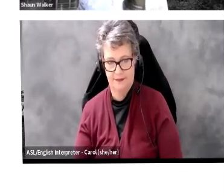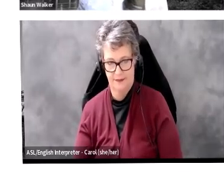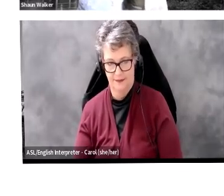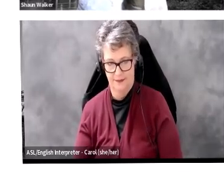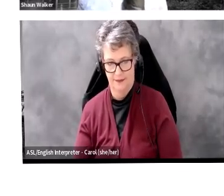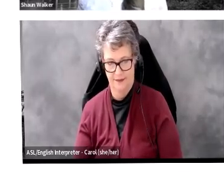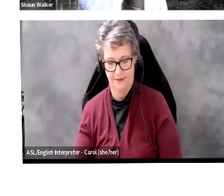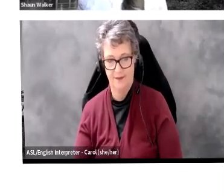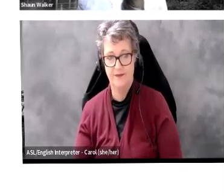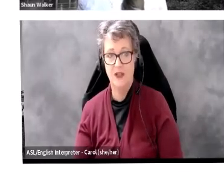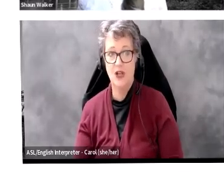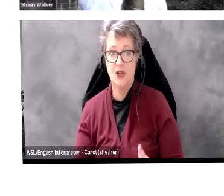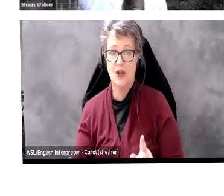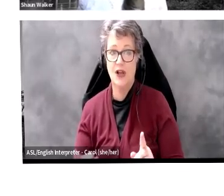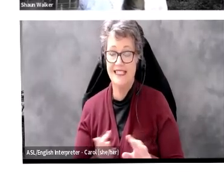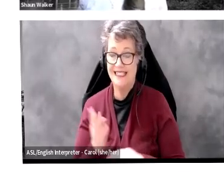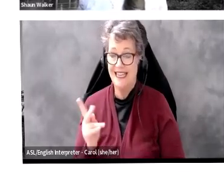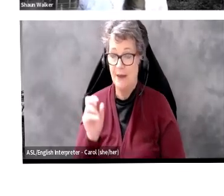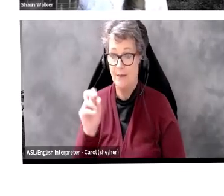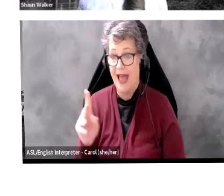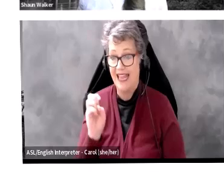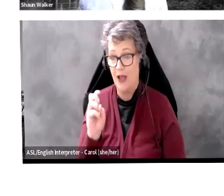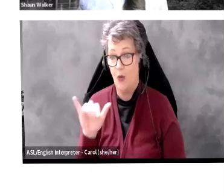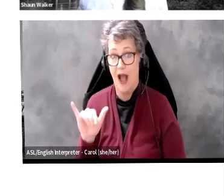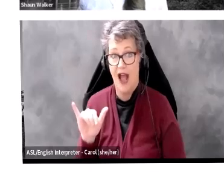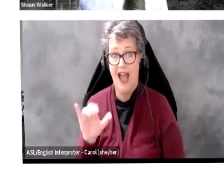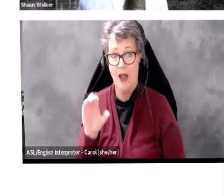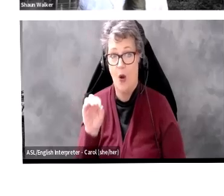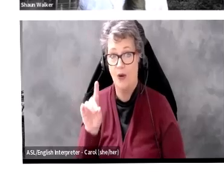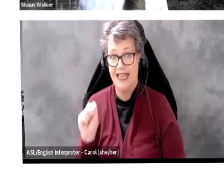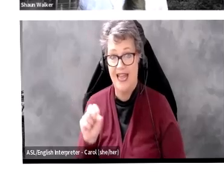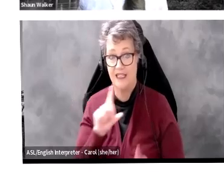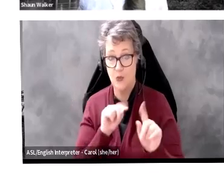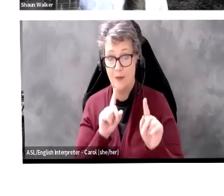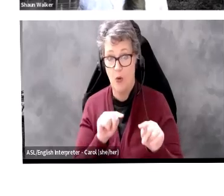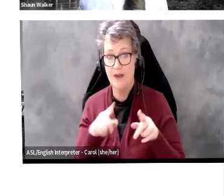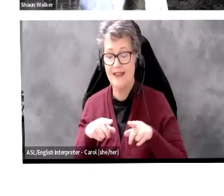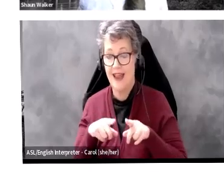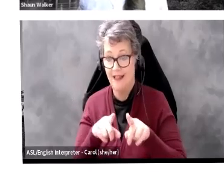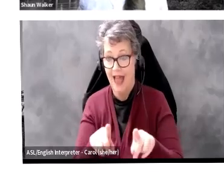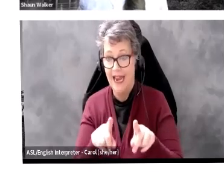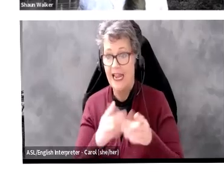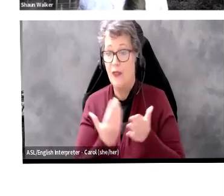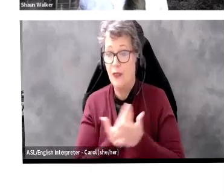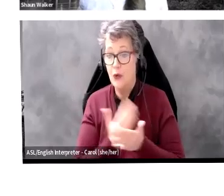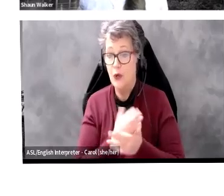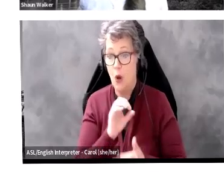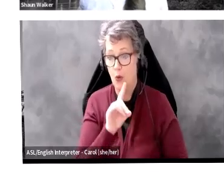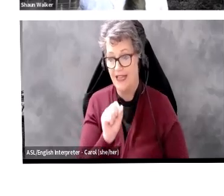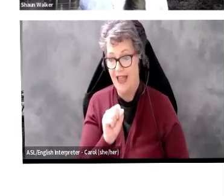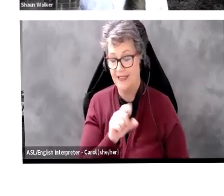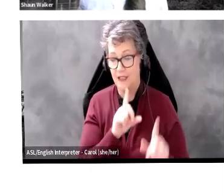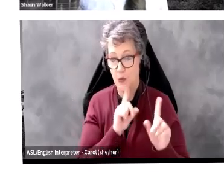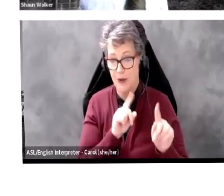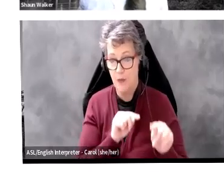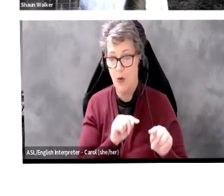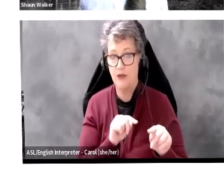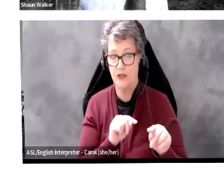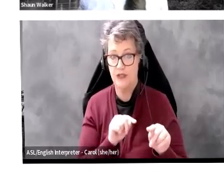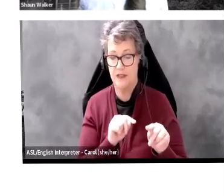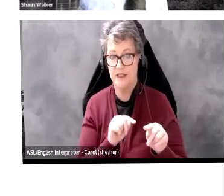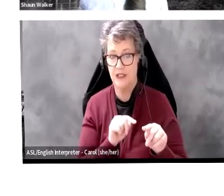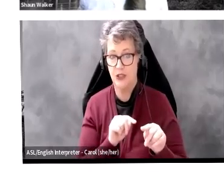So returning your EOY ODS reports and aligning your new ODS reports to the